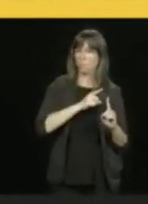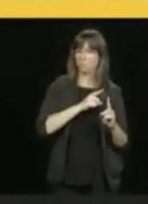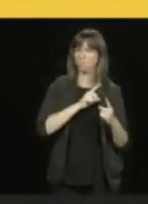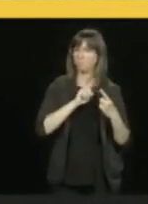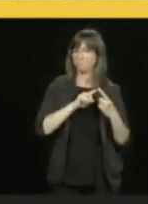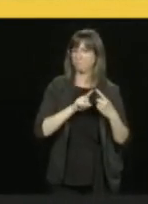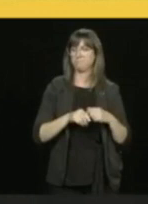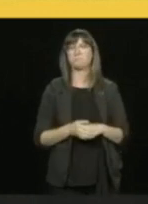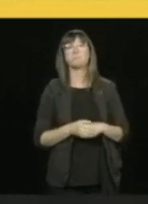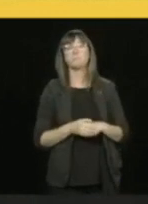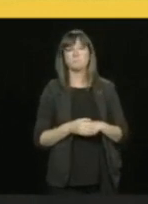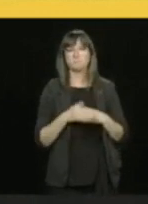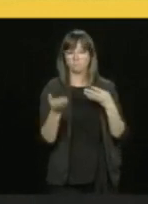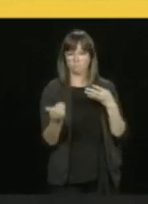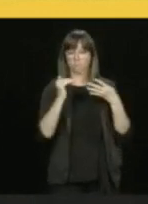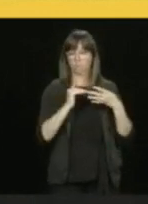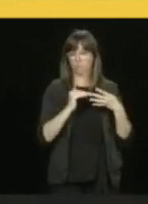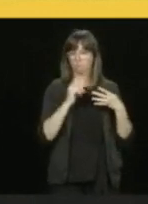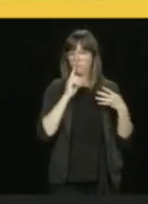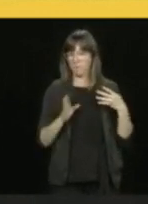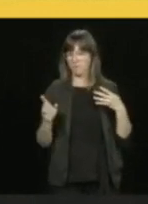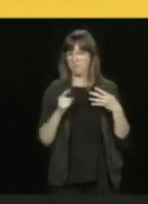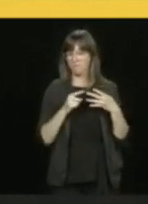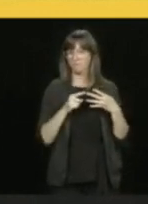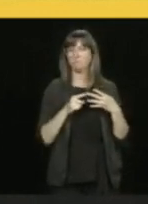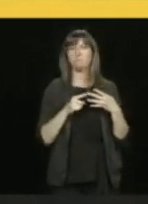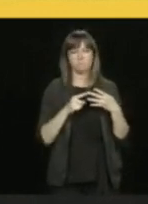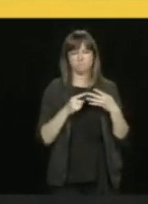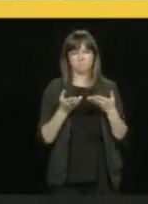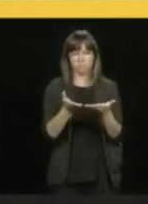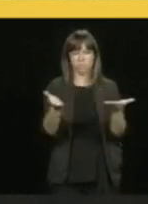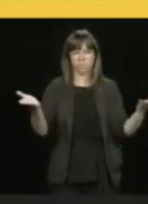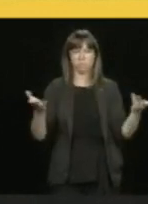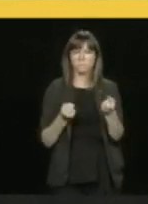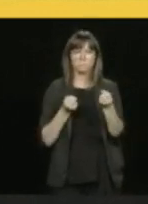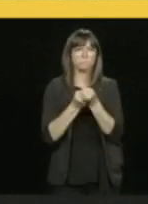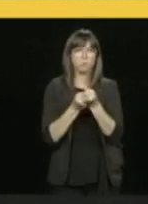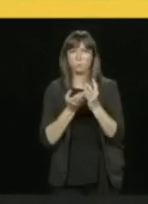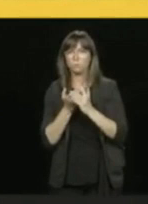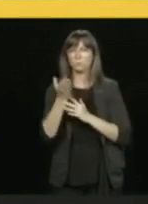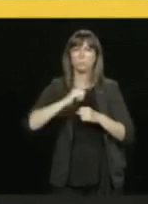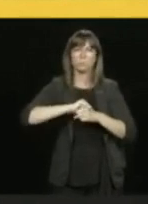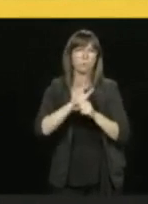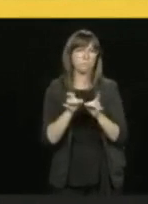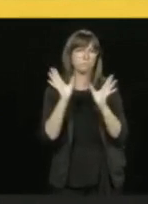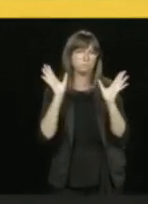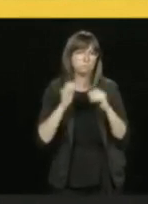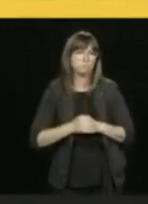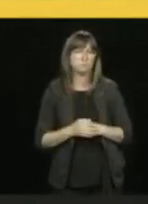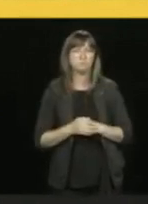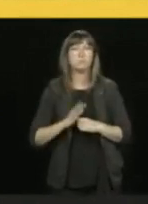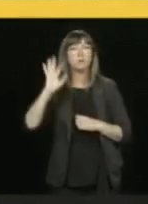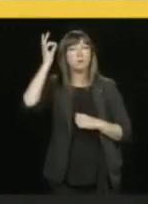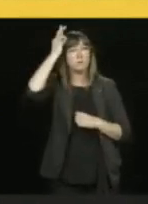And that brings me to the second part of the plan, supporting Canadians through this pandemic. The federal government